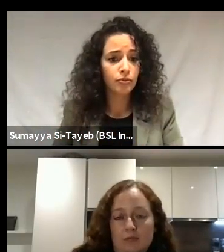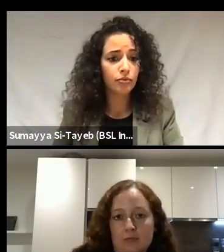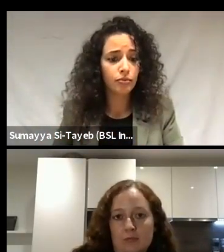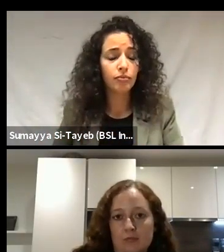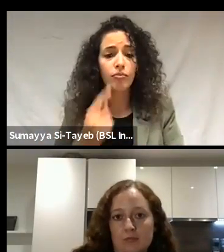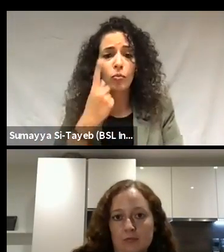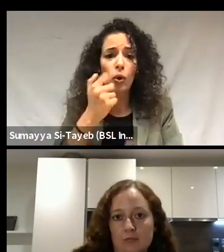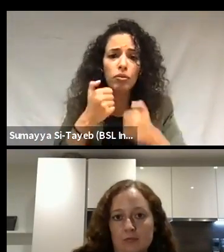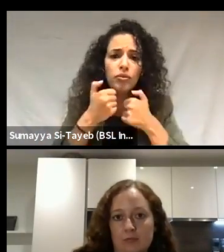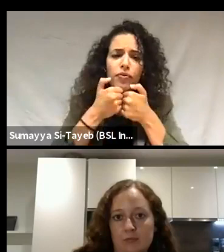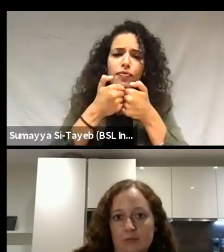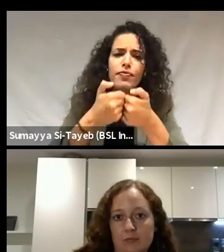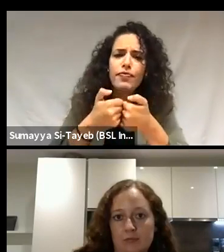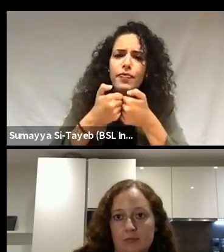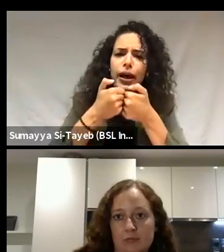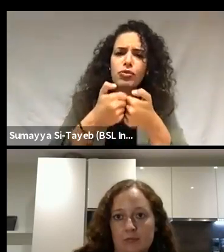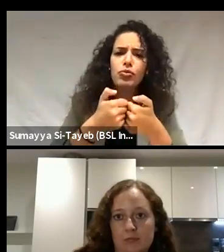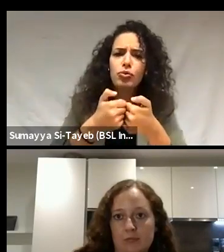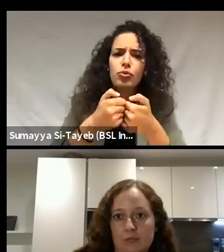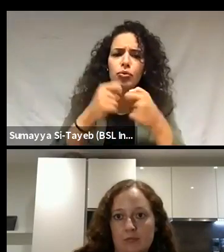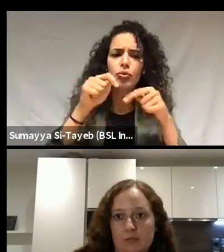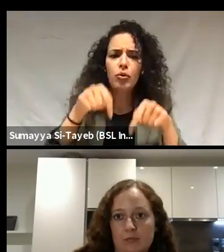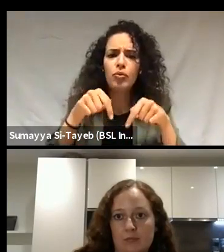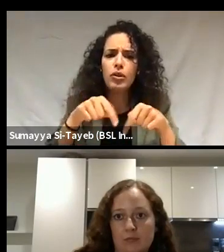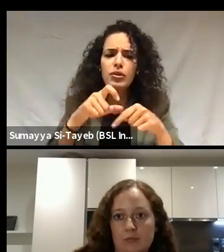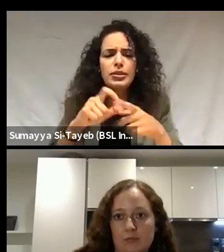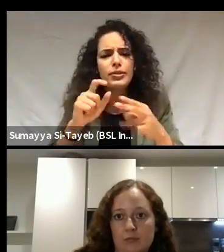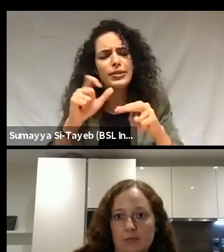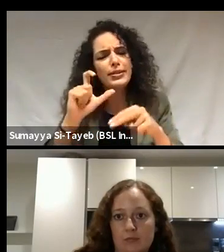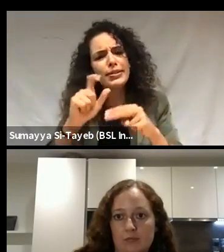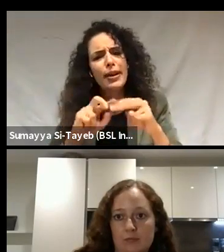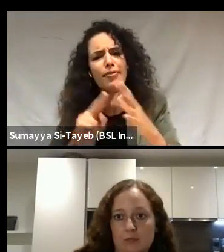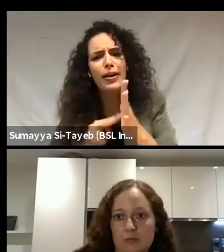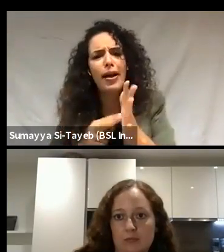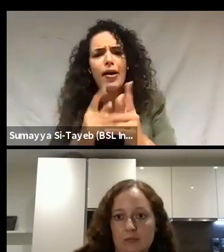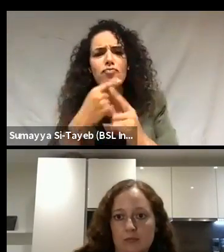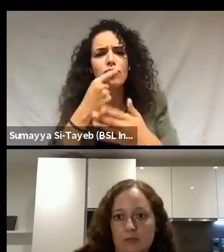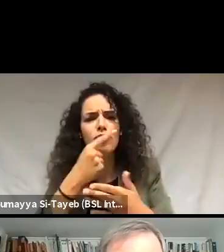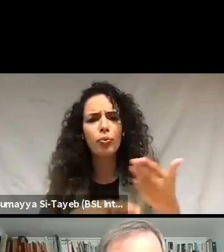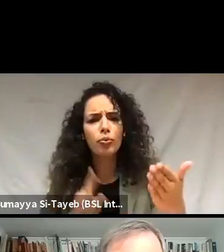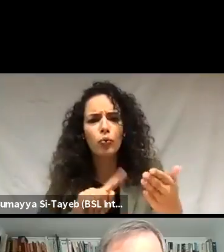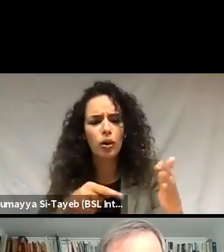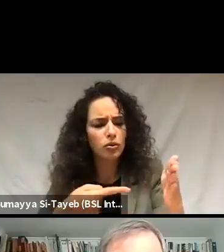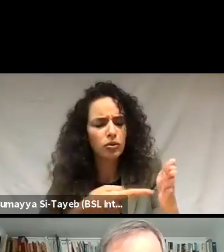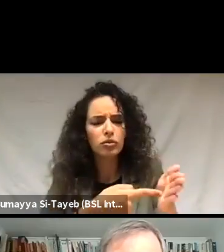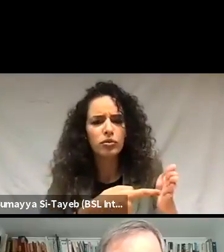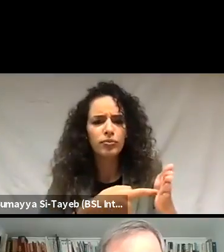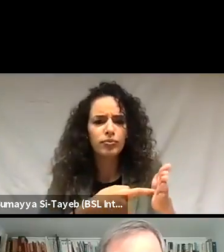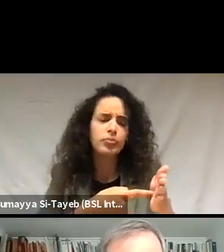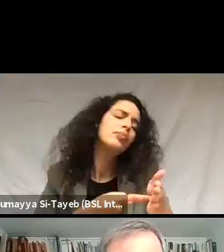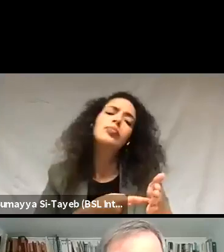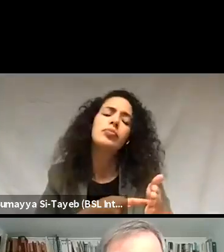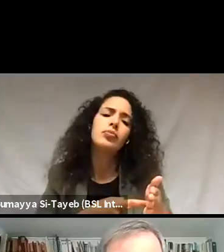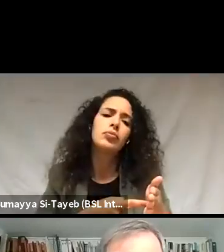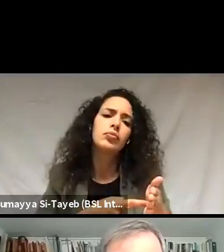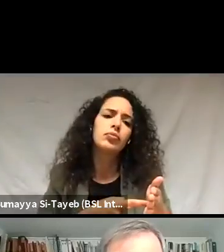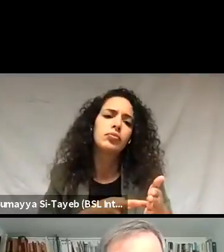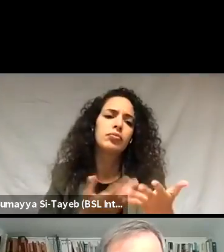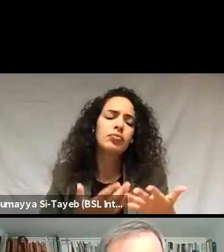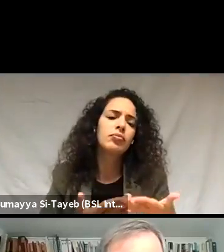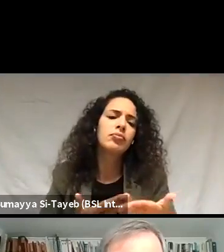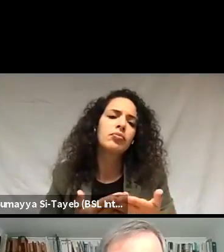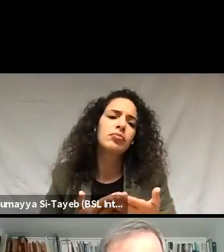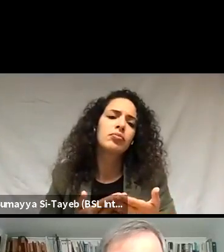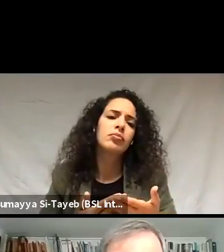values of this CFMM report is actually, you know, it's one thing for me or a colleague to